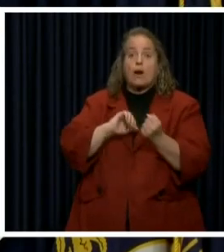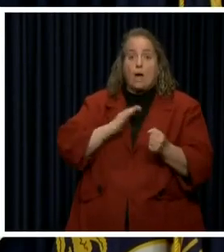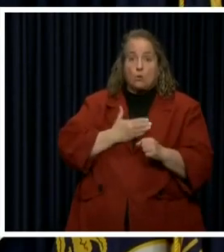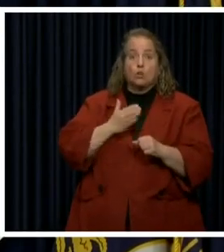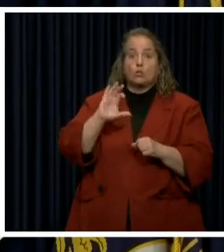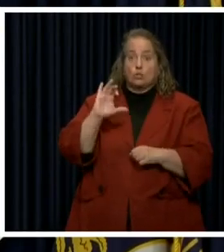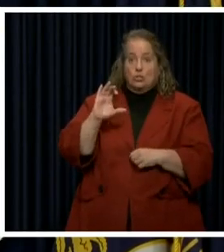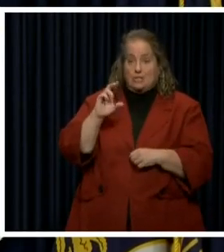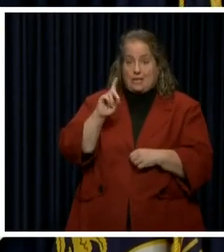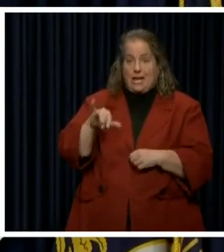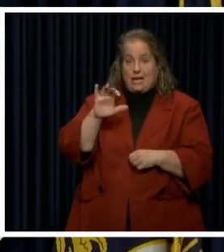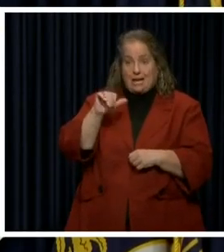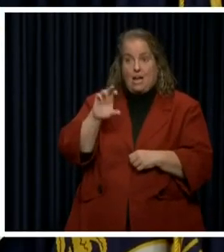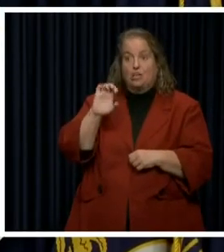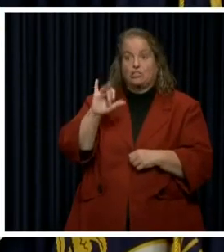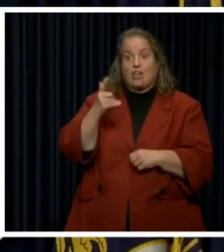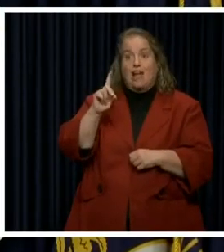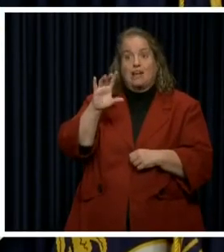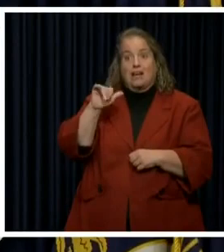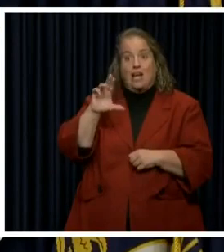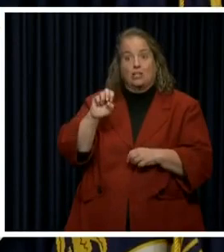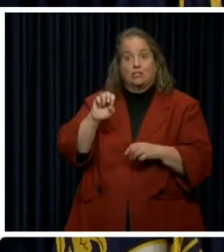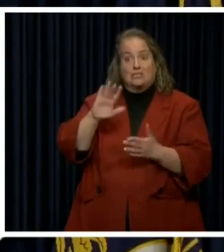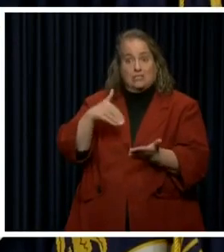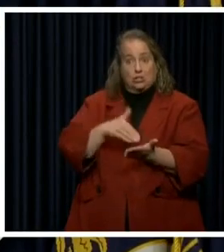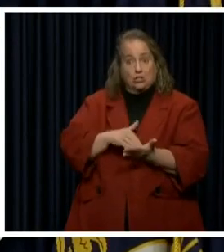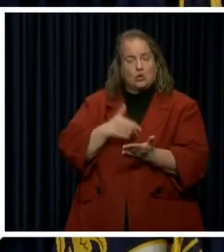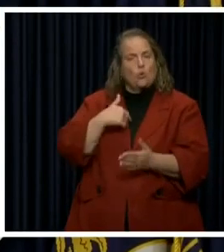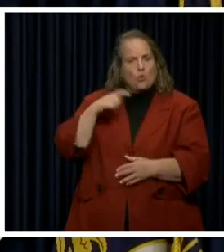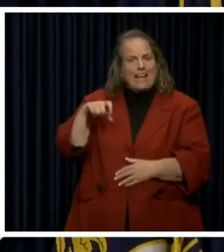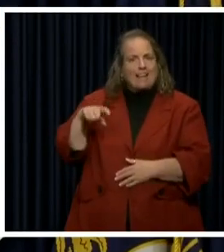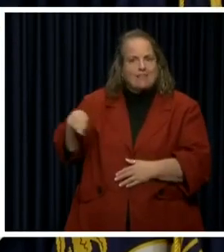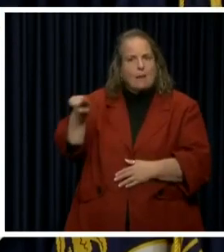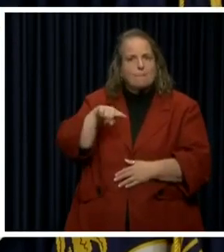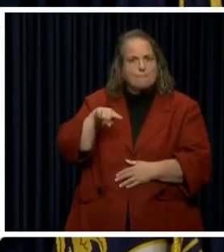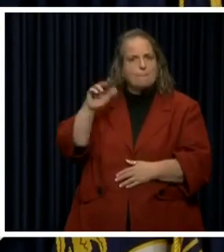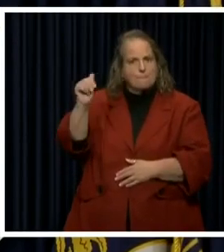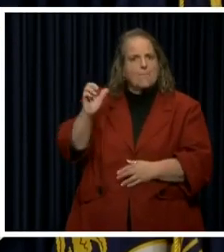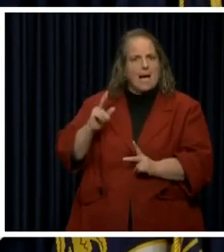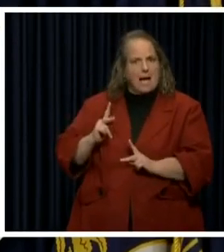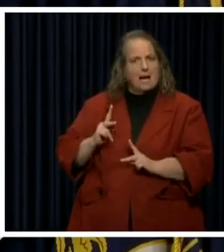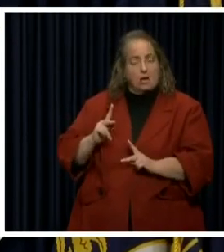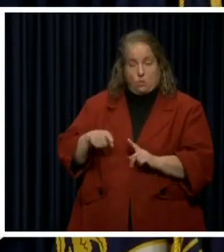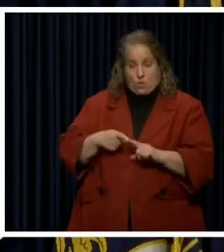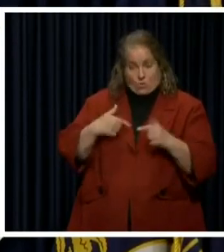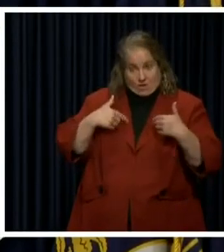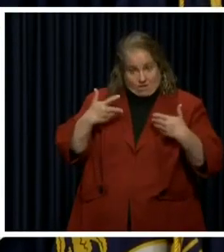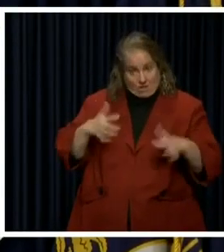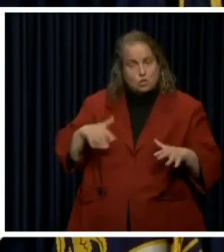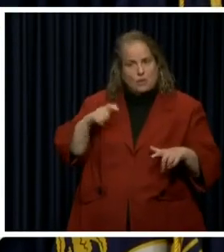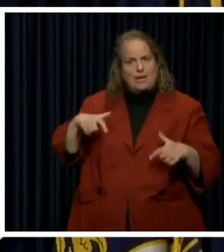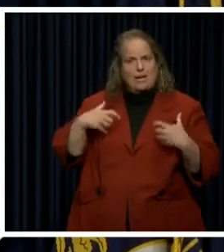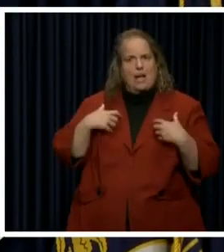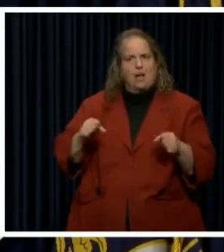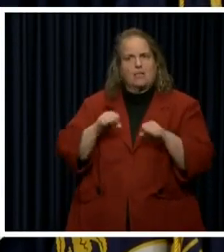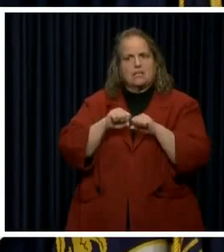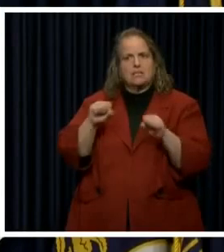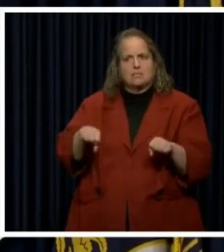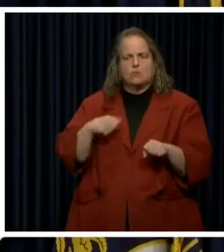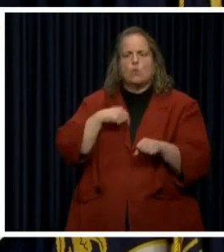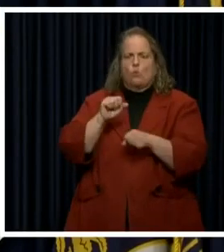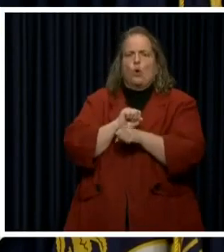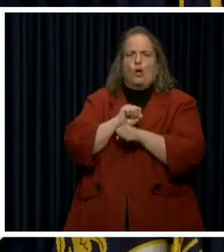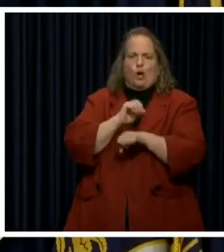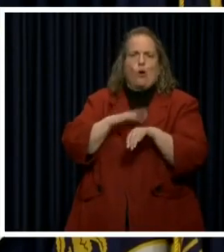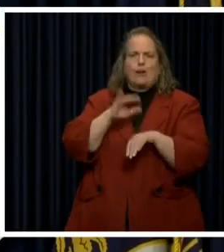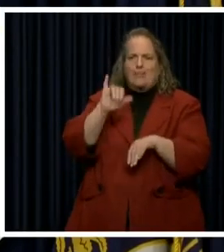child care centers, because we need them. In the long term, we're going to come out of this, and we need a very healthy system. We're working on that guidance